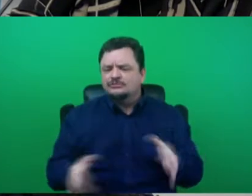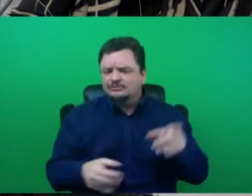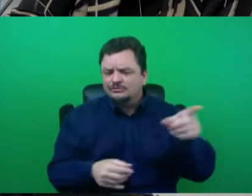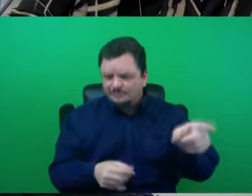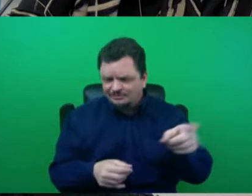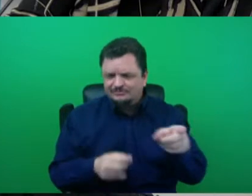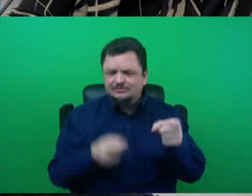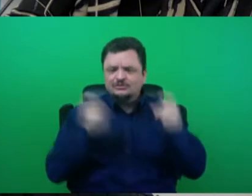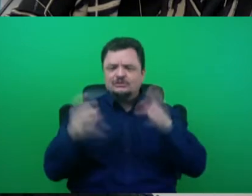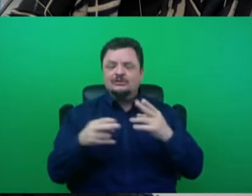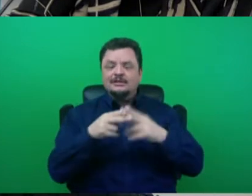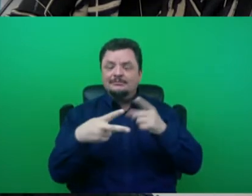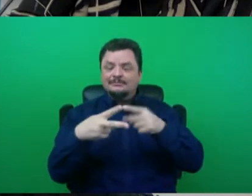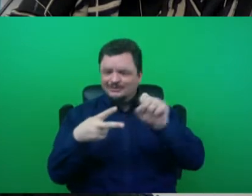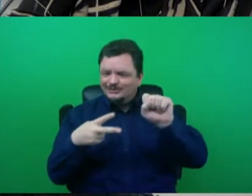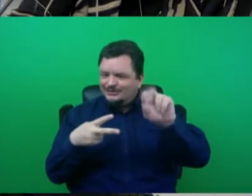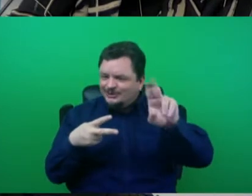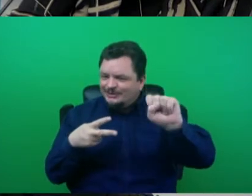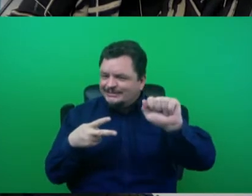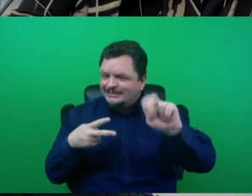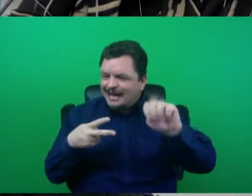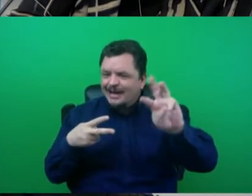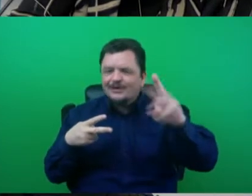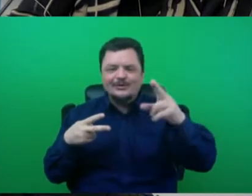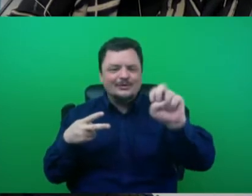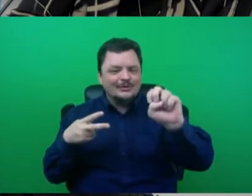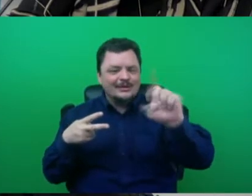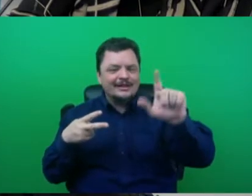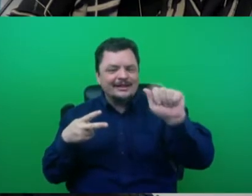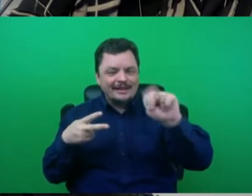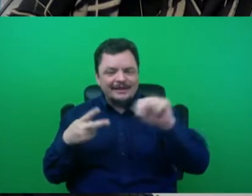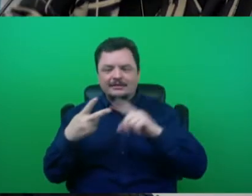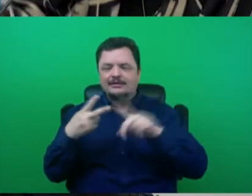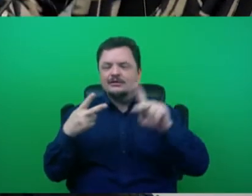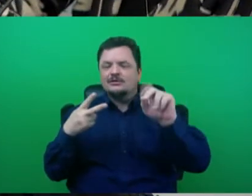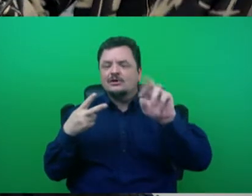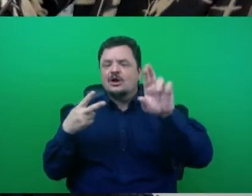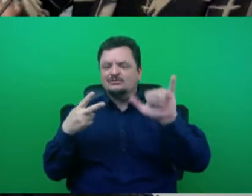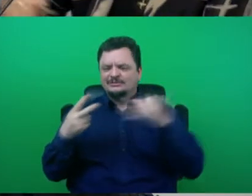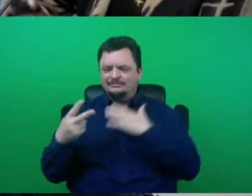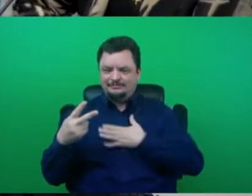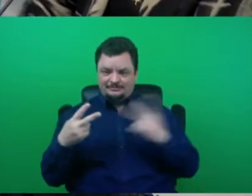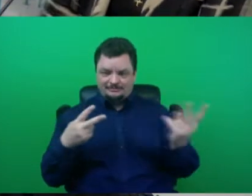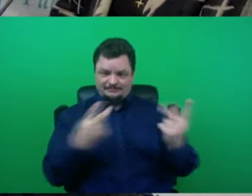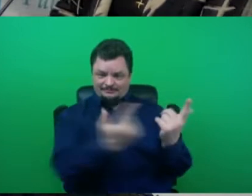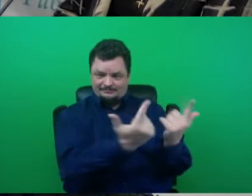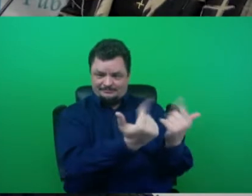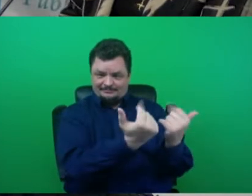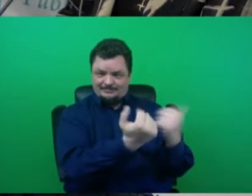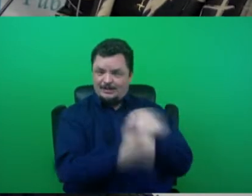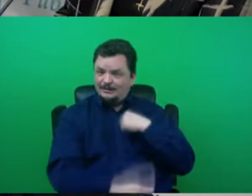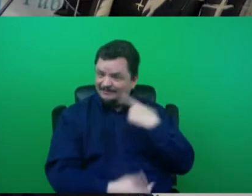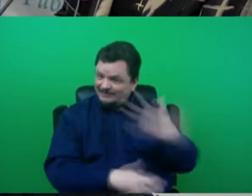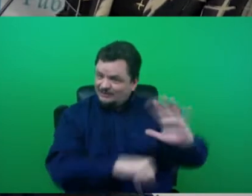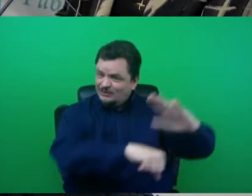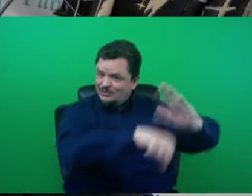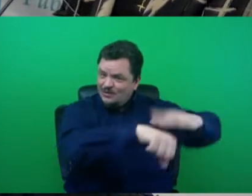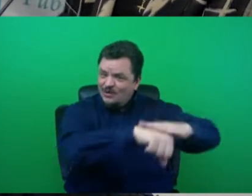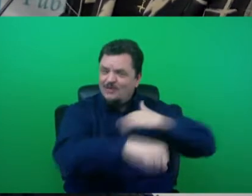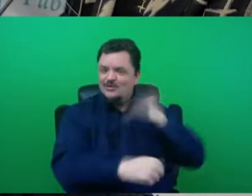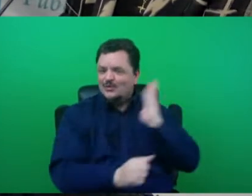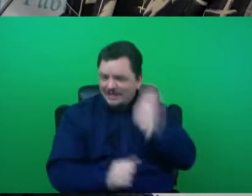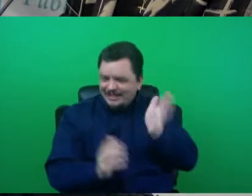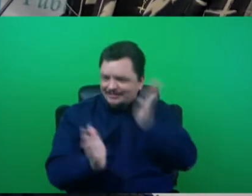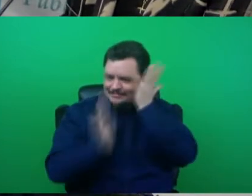get her come up? Up, please? Come, Kari. Yes. Kari, come on. I told you I was going to embarrass you. I gave you fair warning. Through her